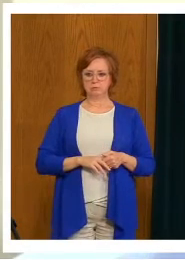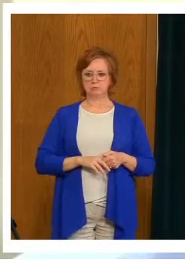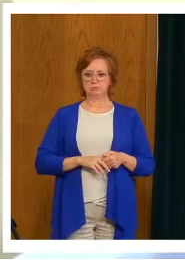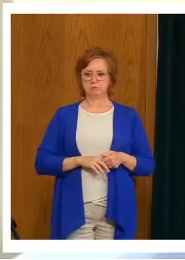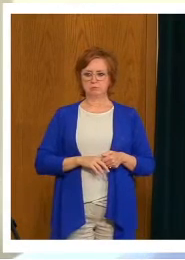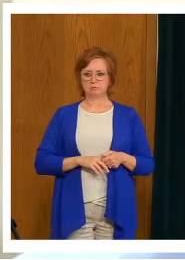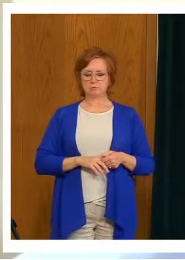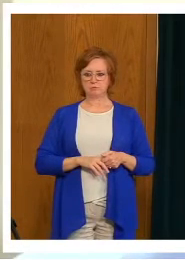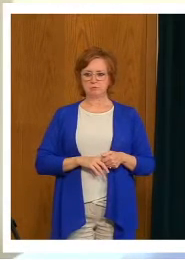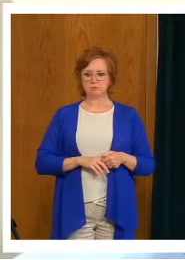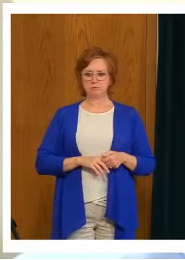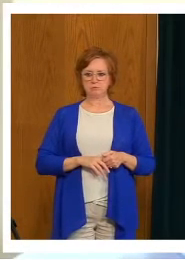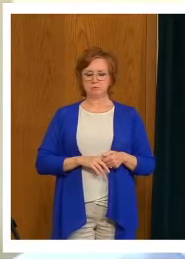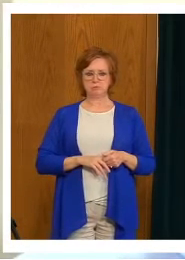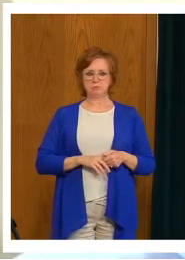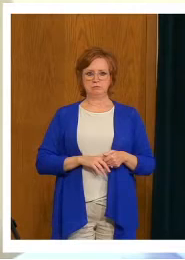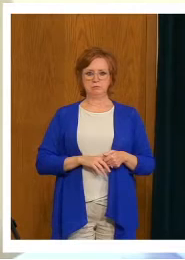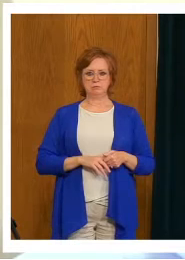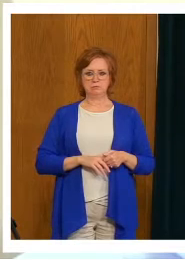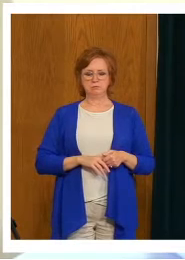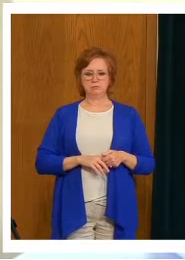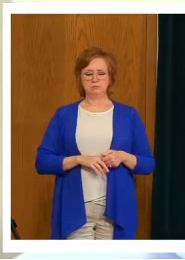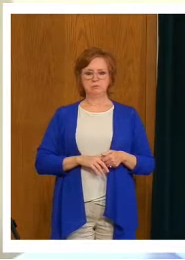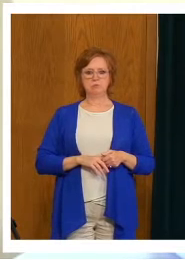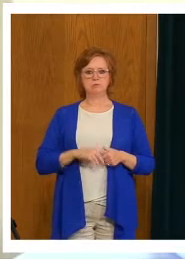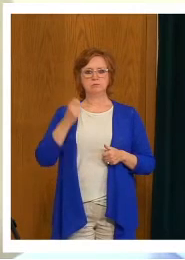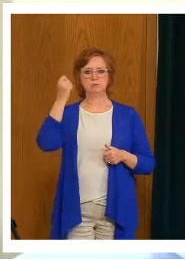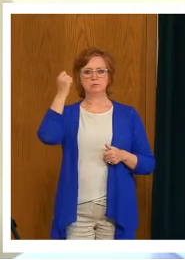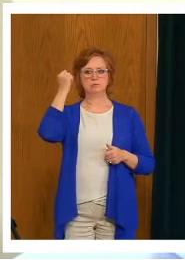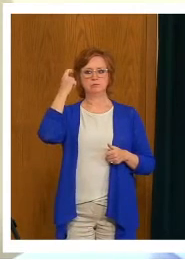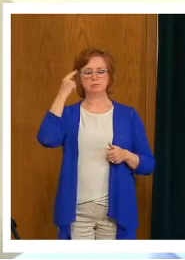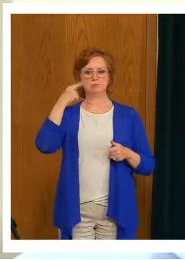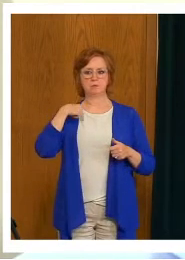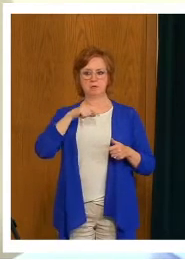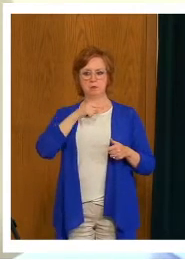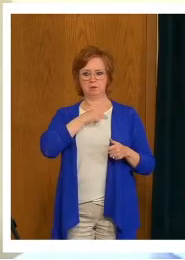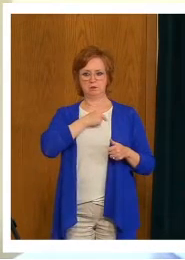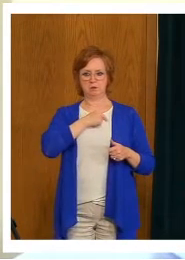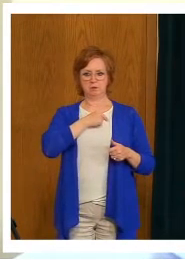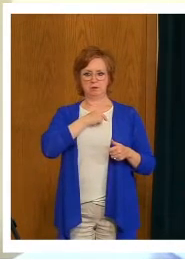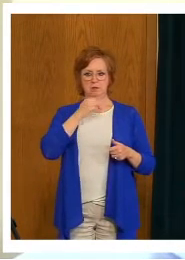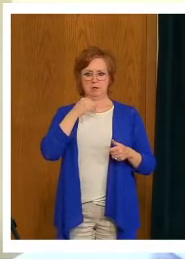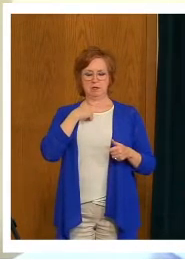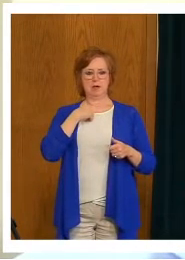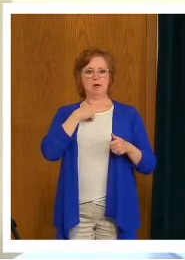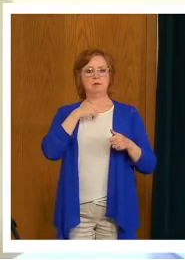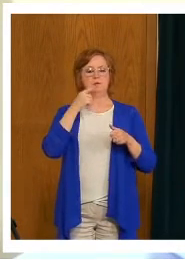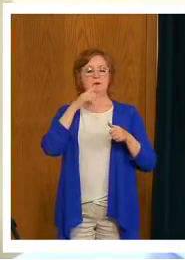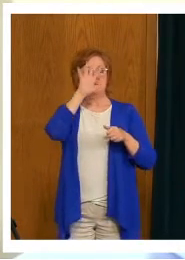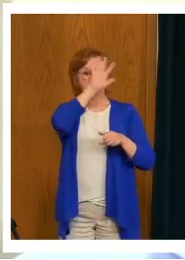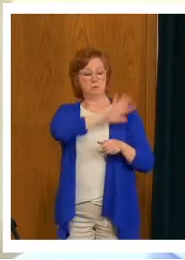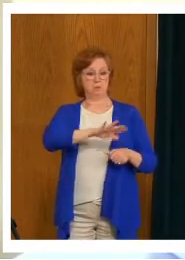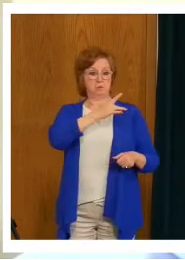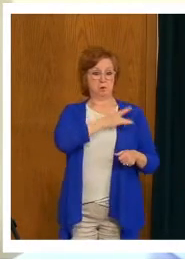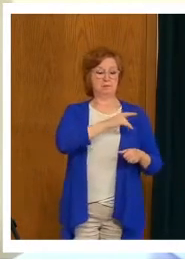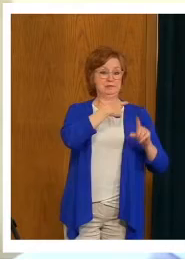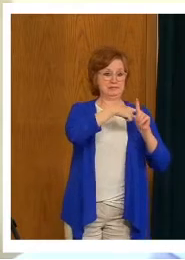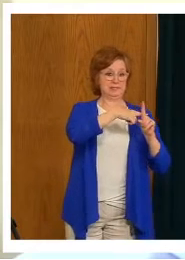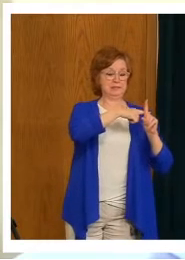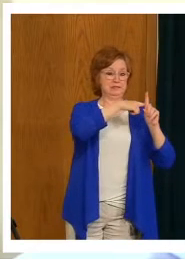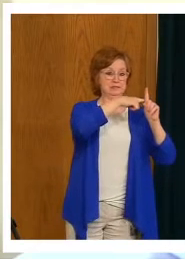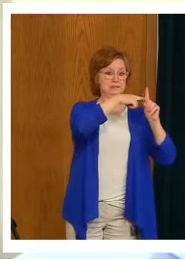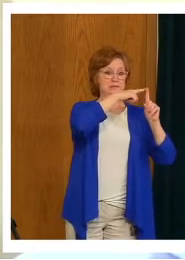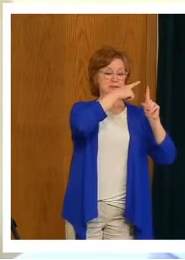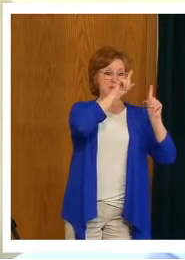so as of today, our provincial test positivity is 6.2%, and